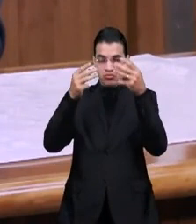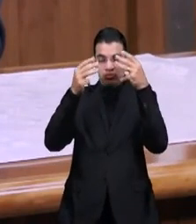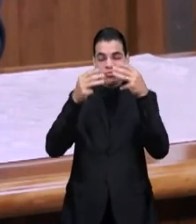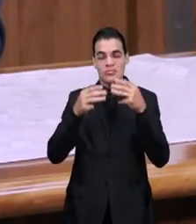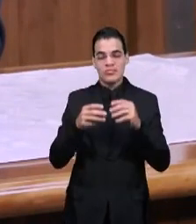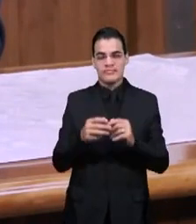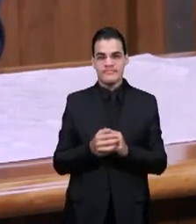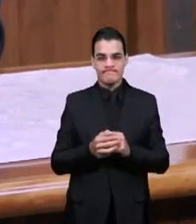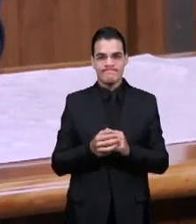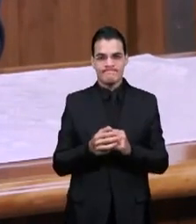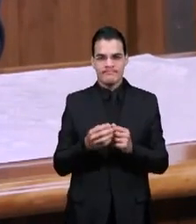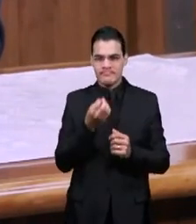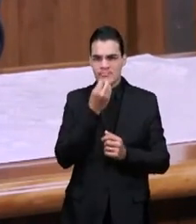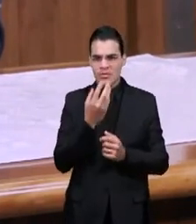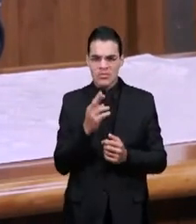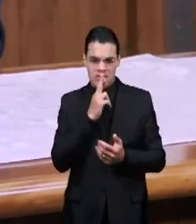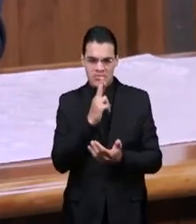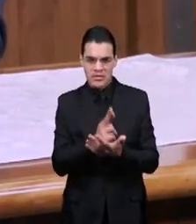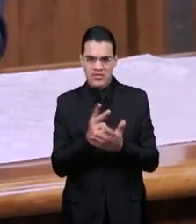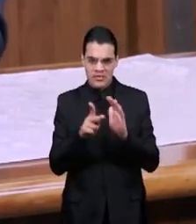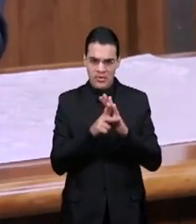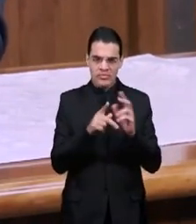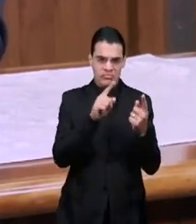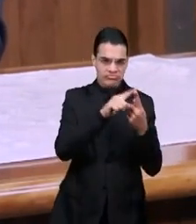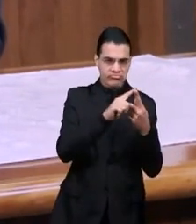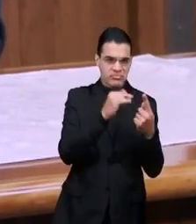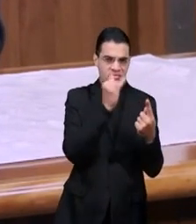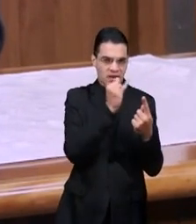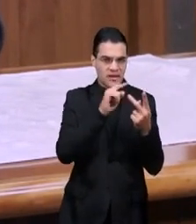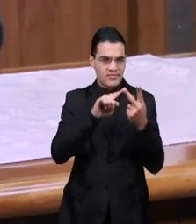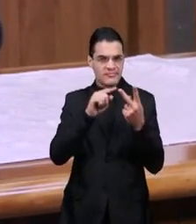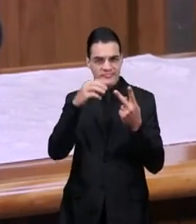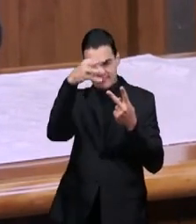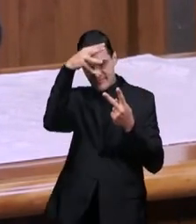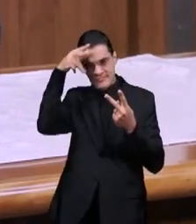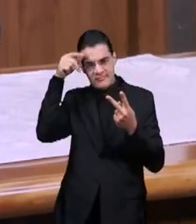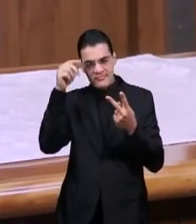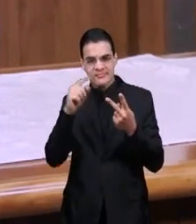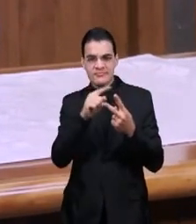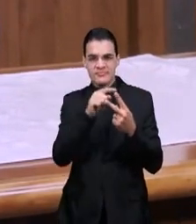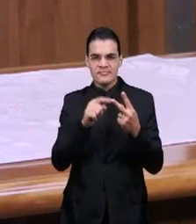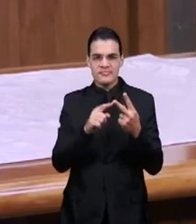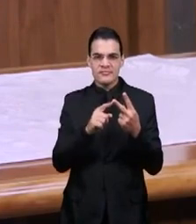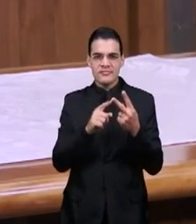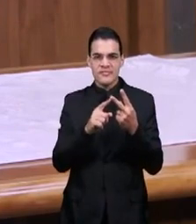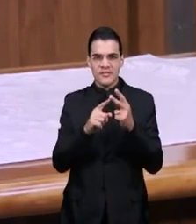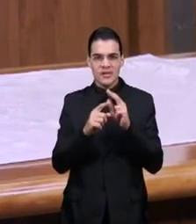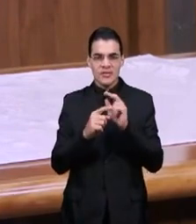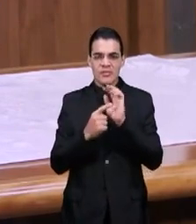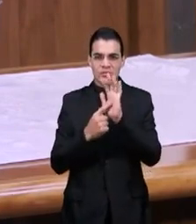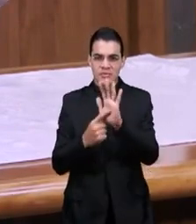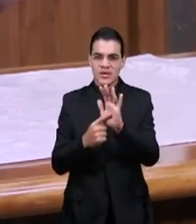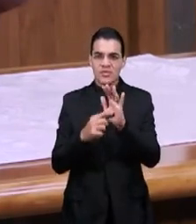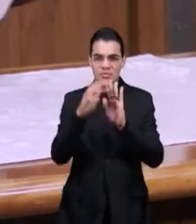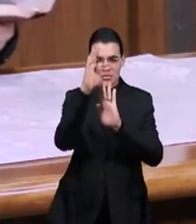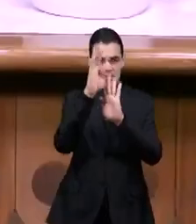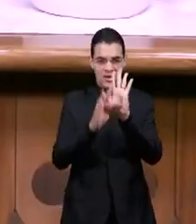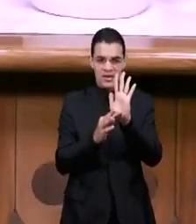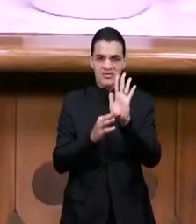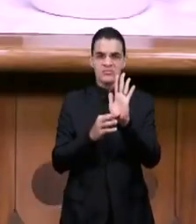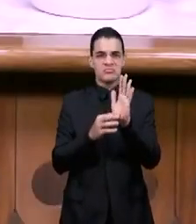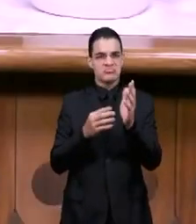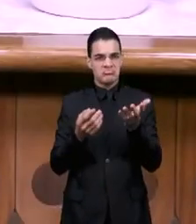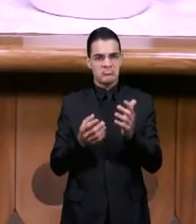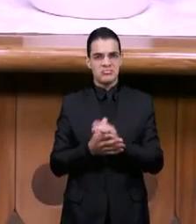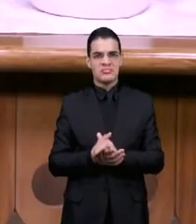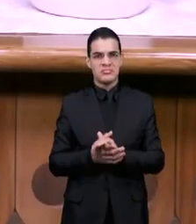good answer from our brothers, our sister in Italy, and our brother from Amazon, because they cited the biblical texts that were